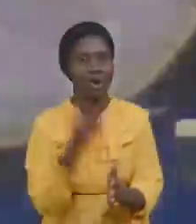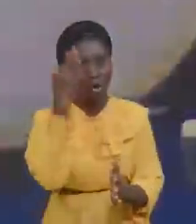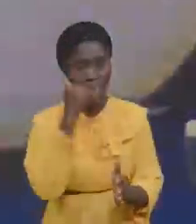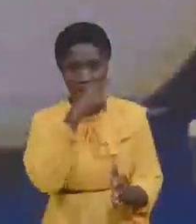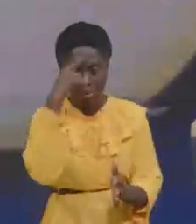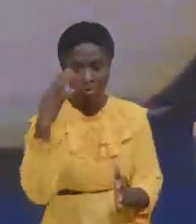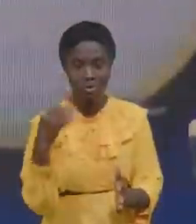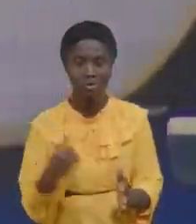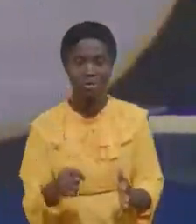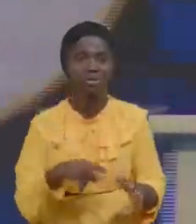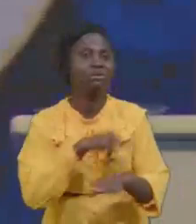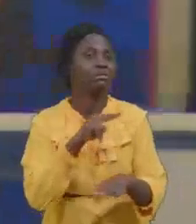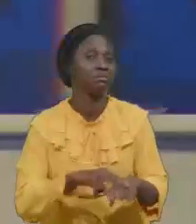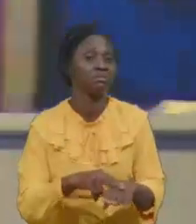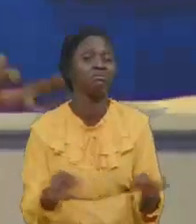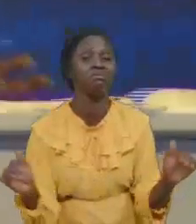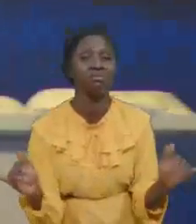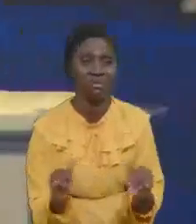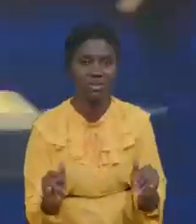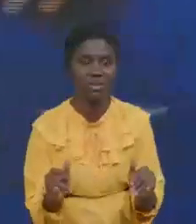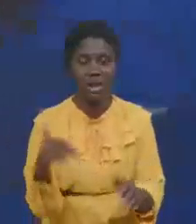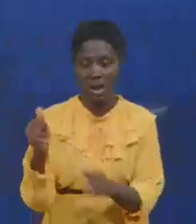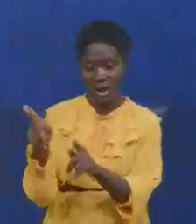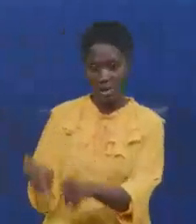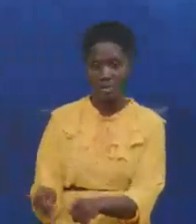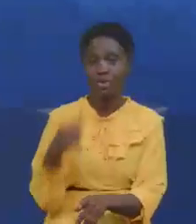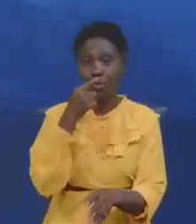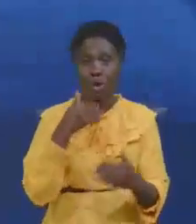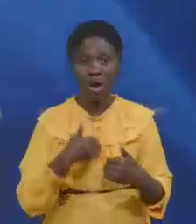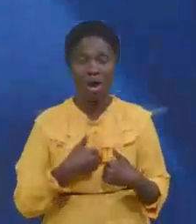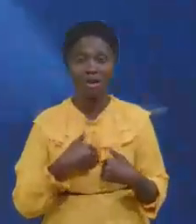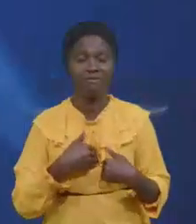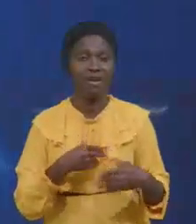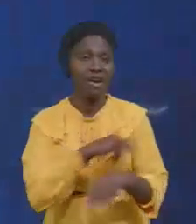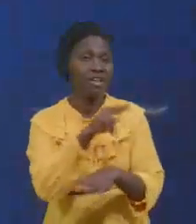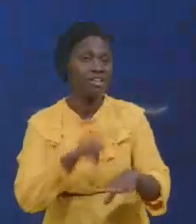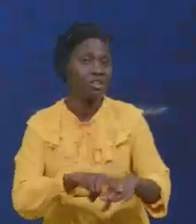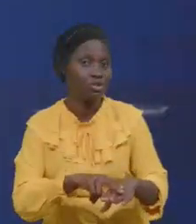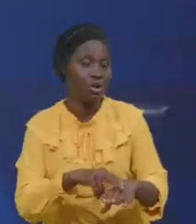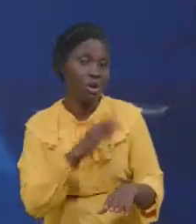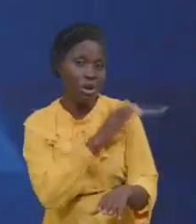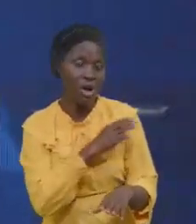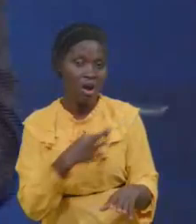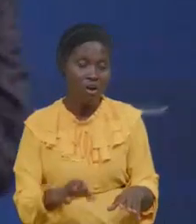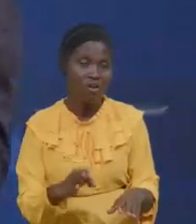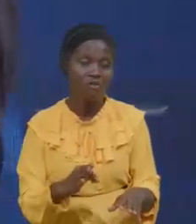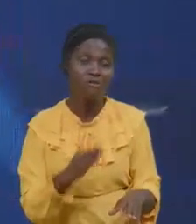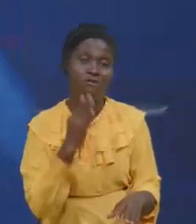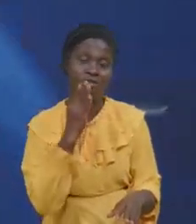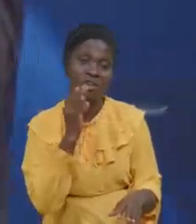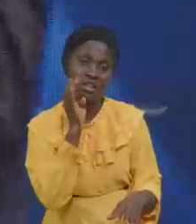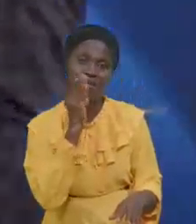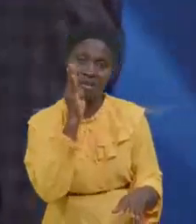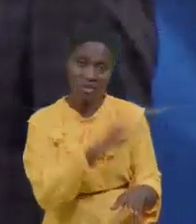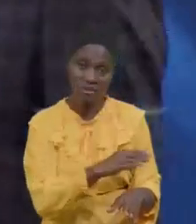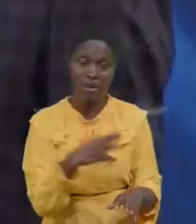nature. The same thing, a person who has the nature of evil, the nature of sinfulness. You